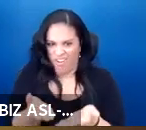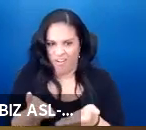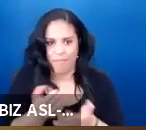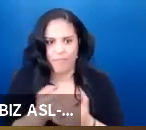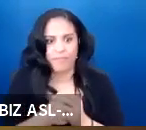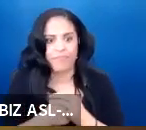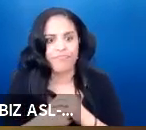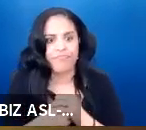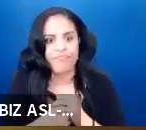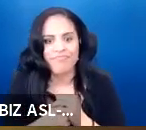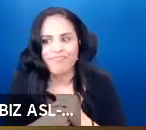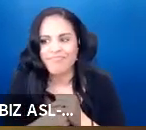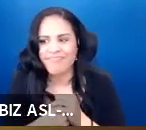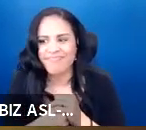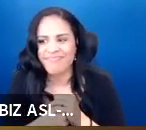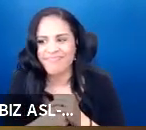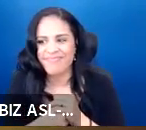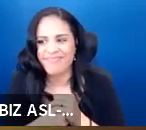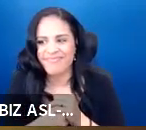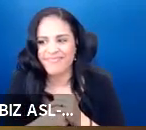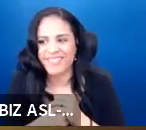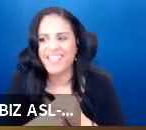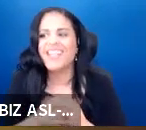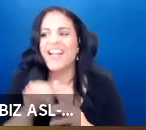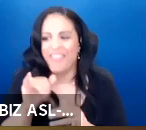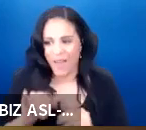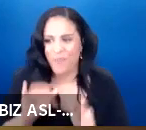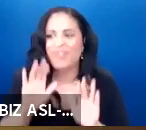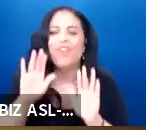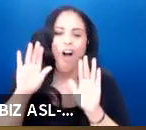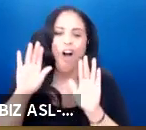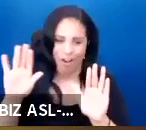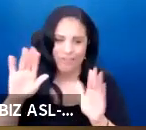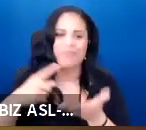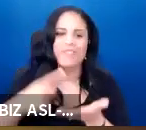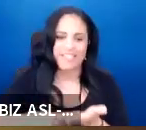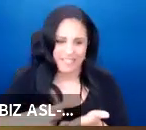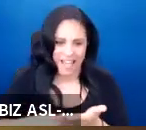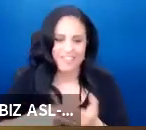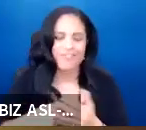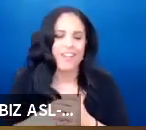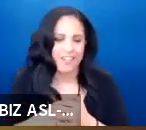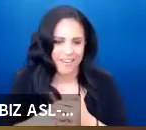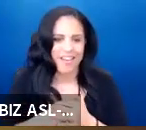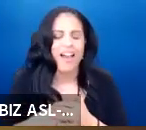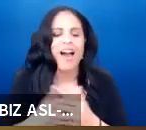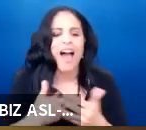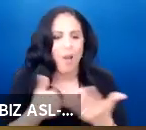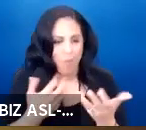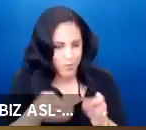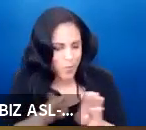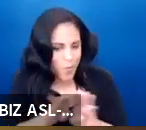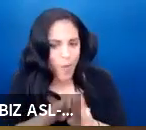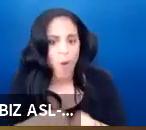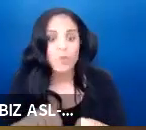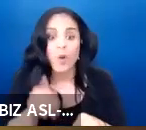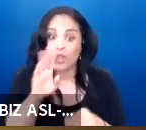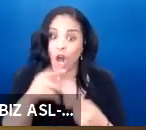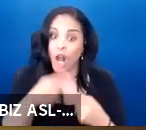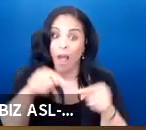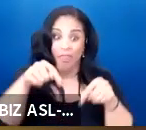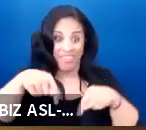Well, this was an awesome discussion. I just think I wanted to close it on. We've been talking about where this medium